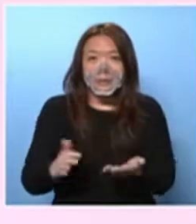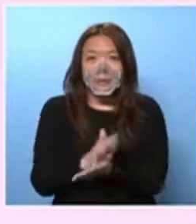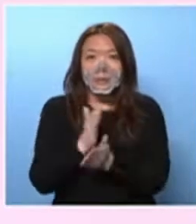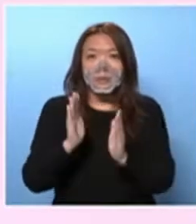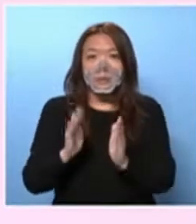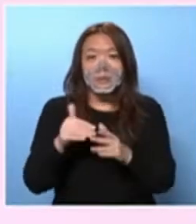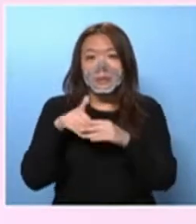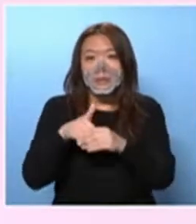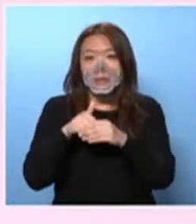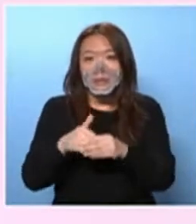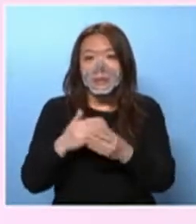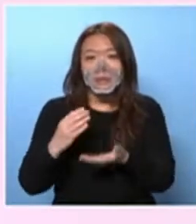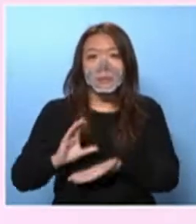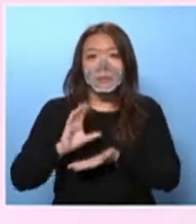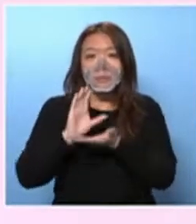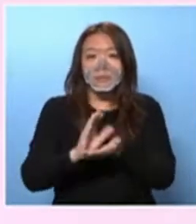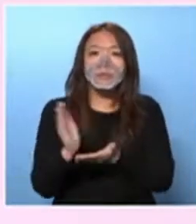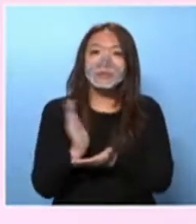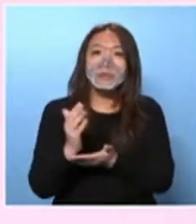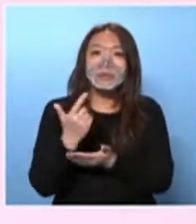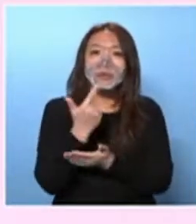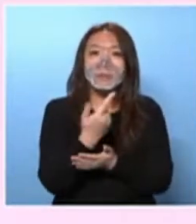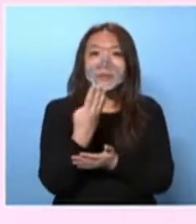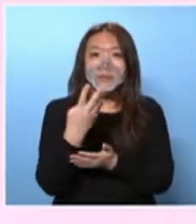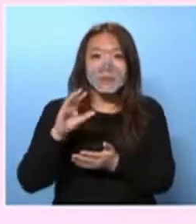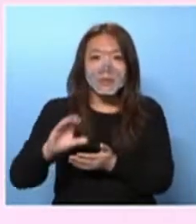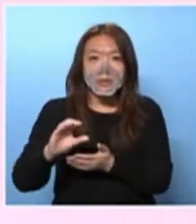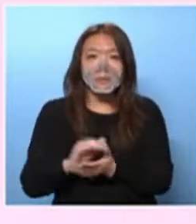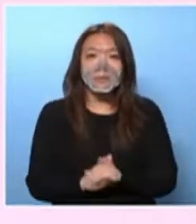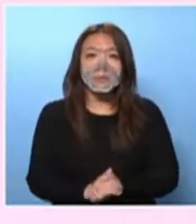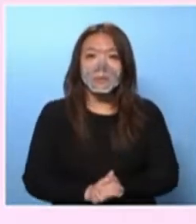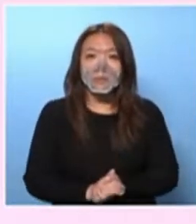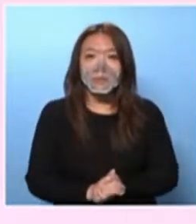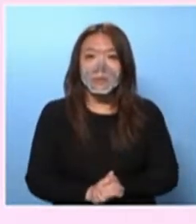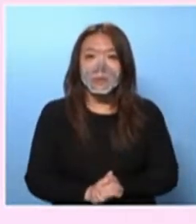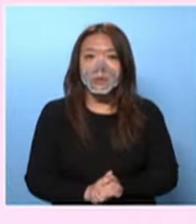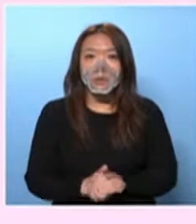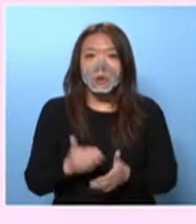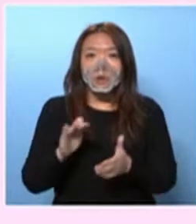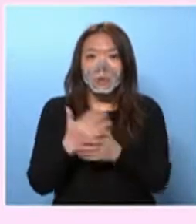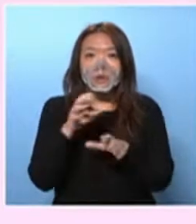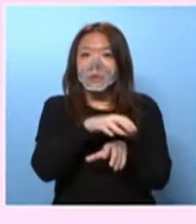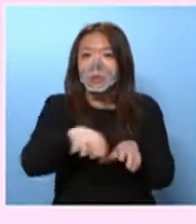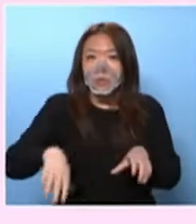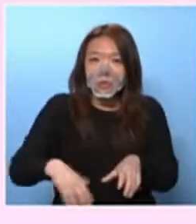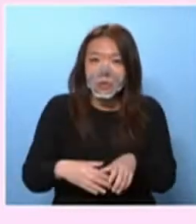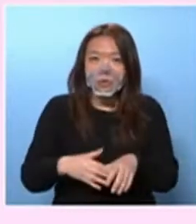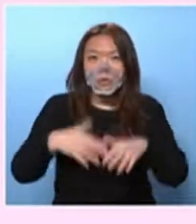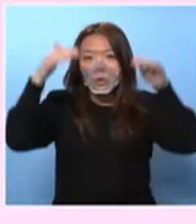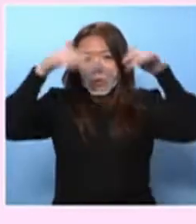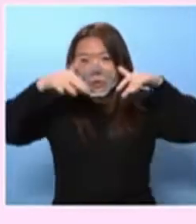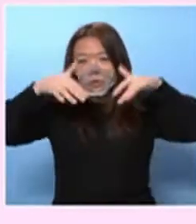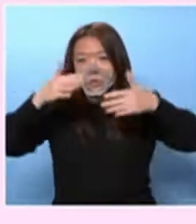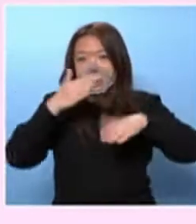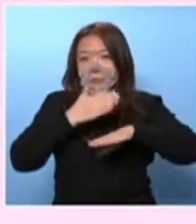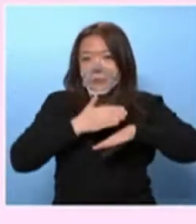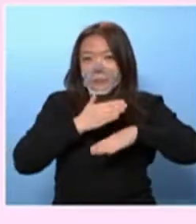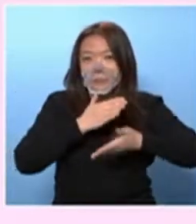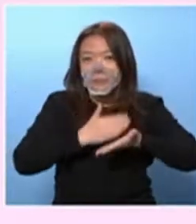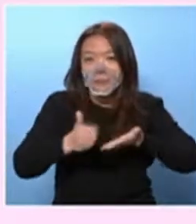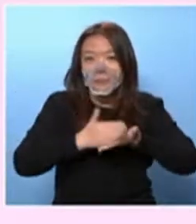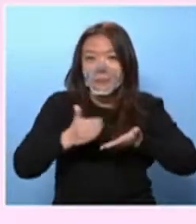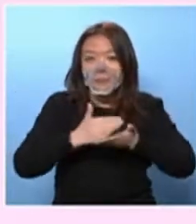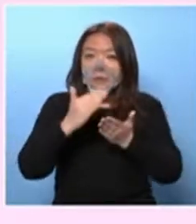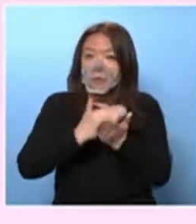measures. In addition, we will seek funding approval of about $8.4 billion this year for carrying out